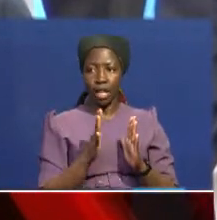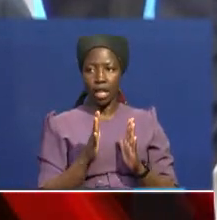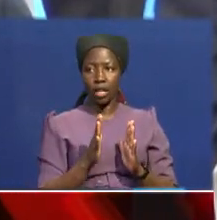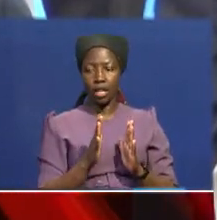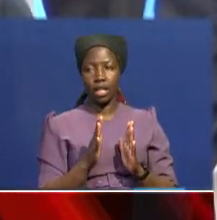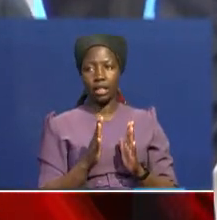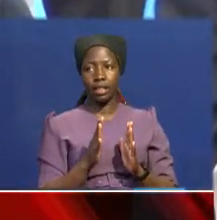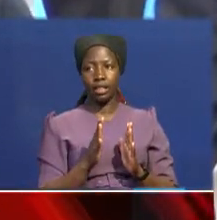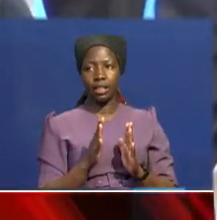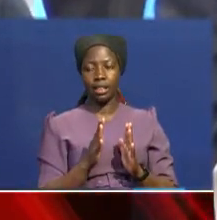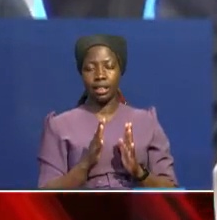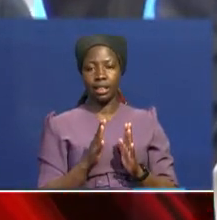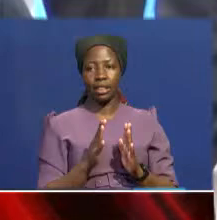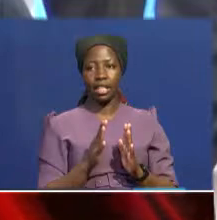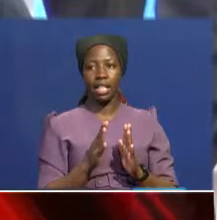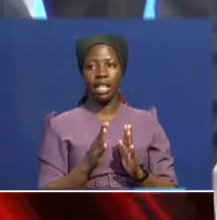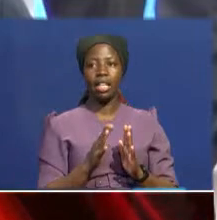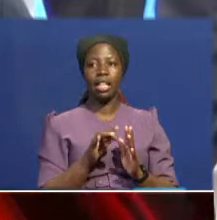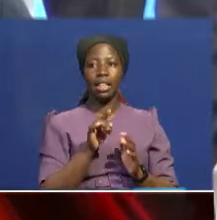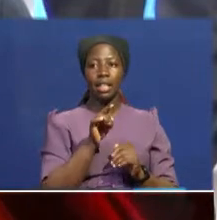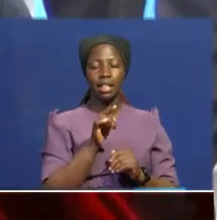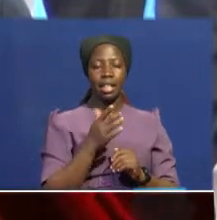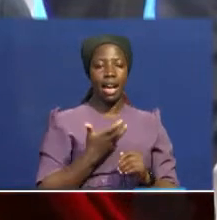And New Council of Elders